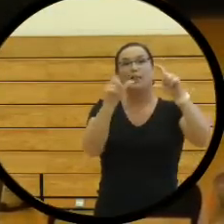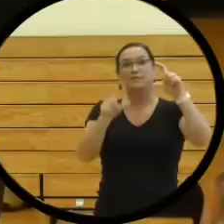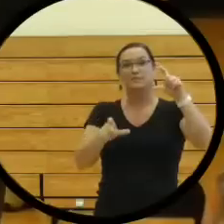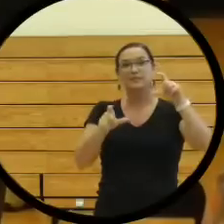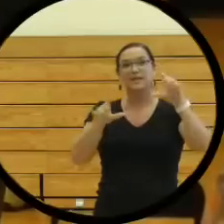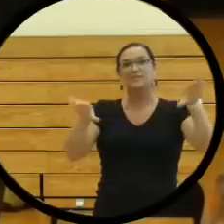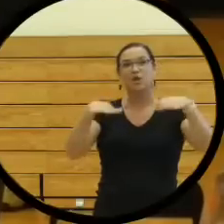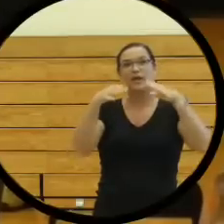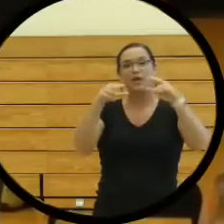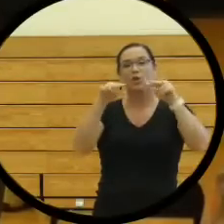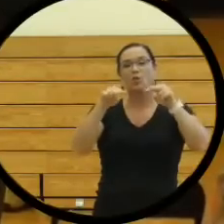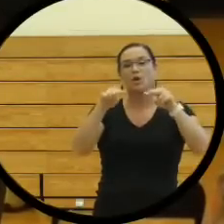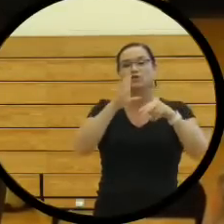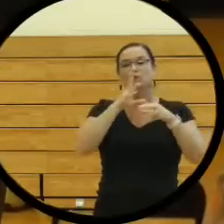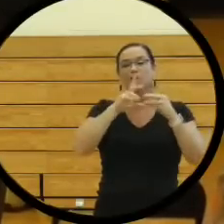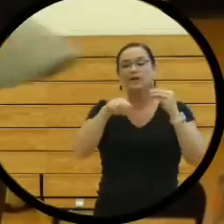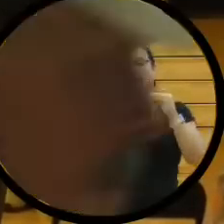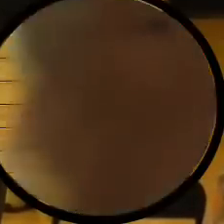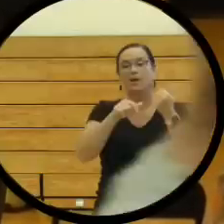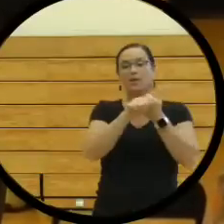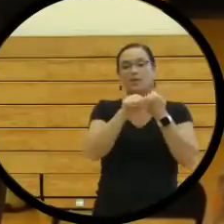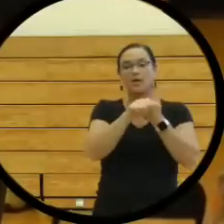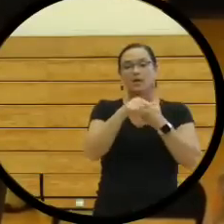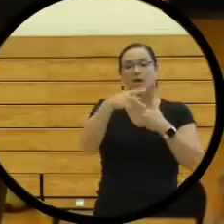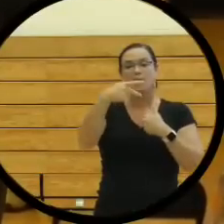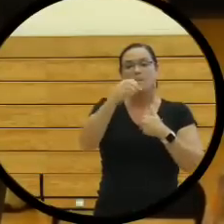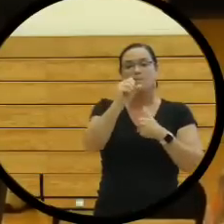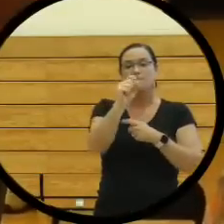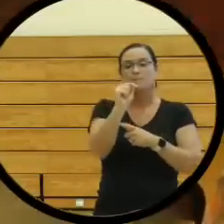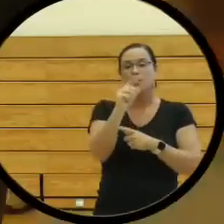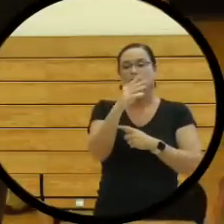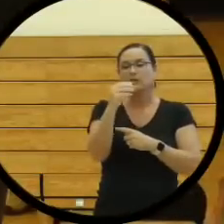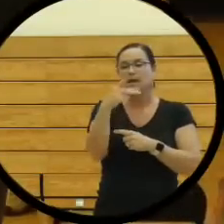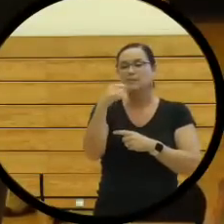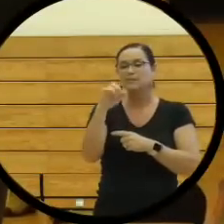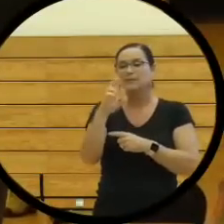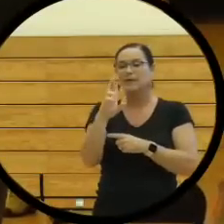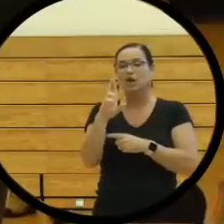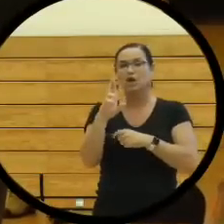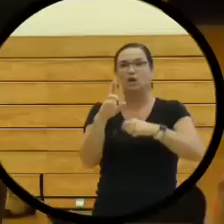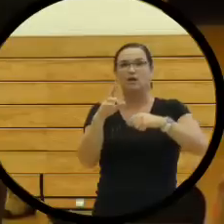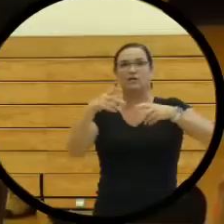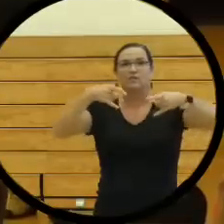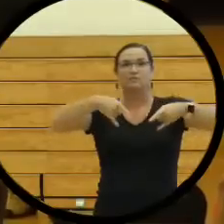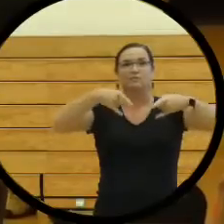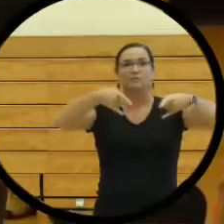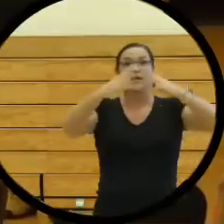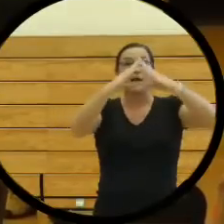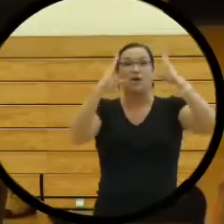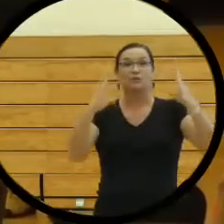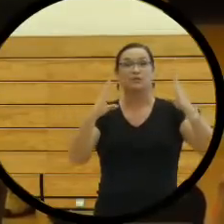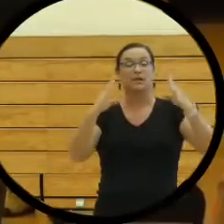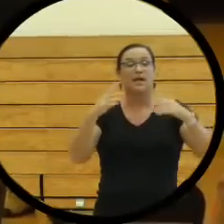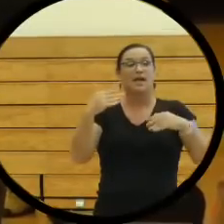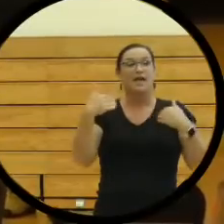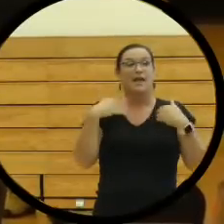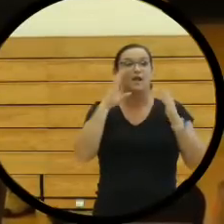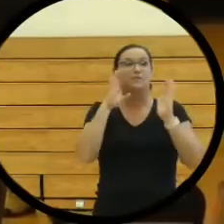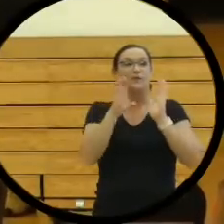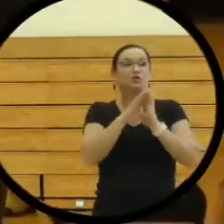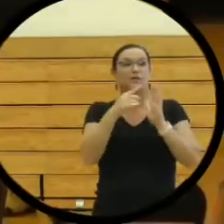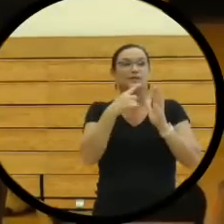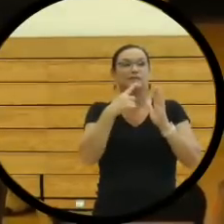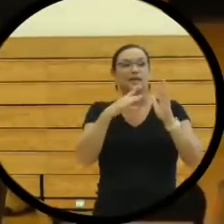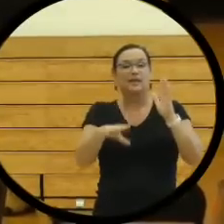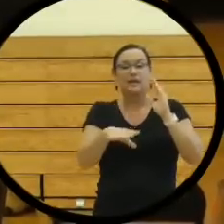Watch talking about the hazards of post and pier foundations. And in one of those, you had a diagram that basically told people to